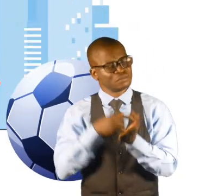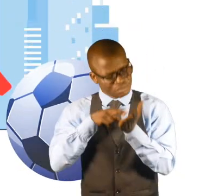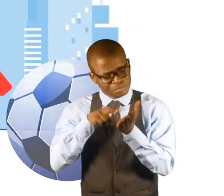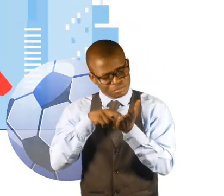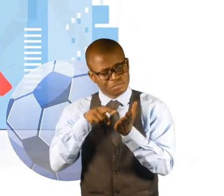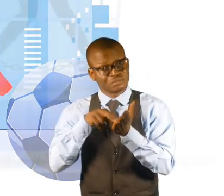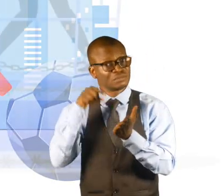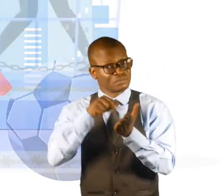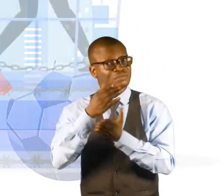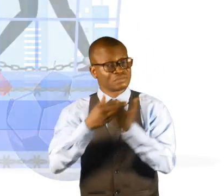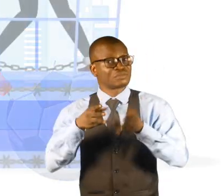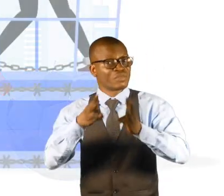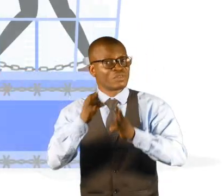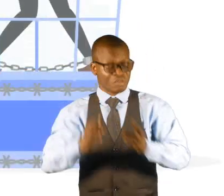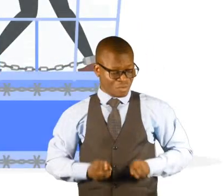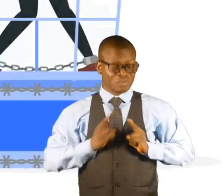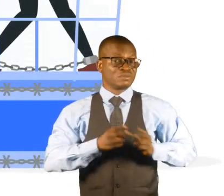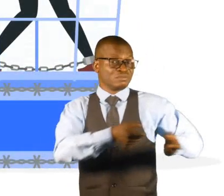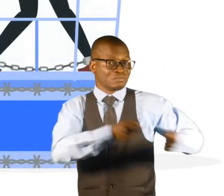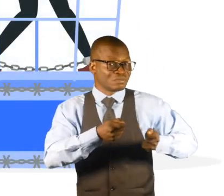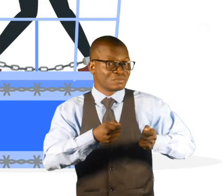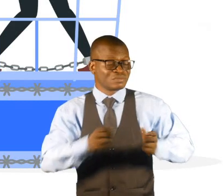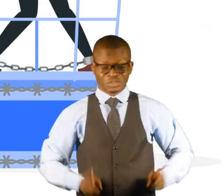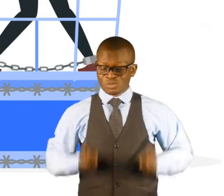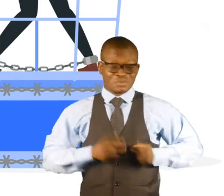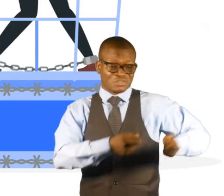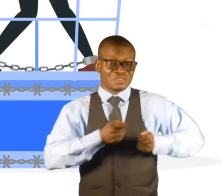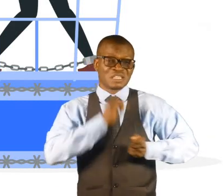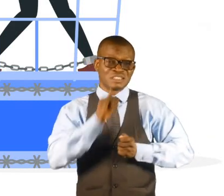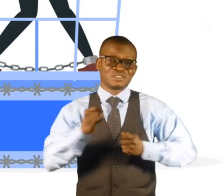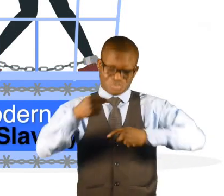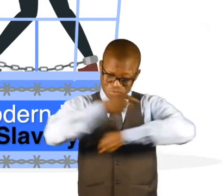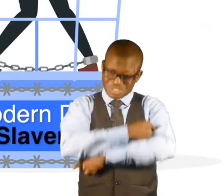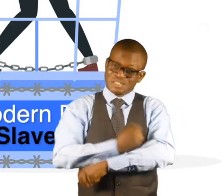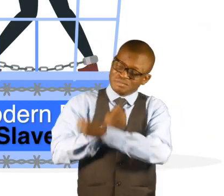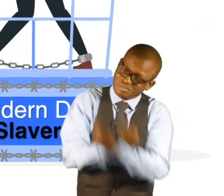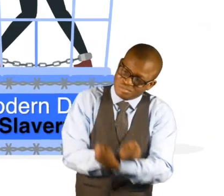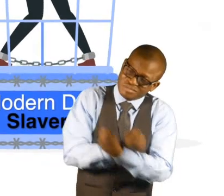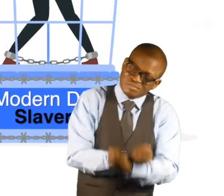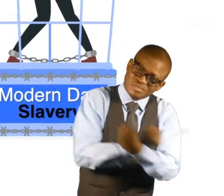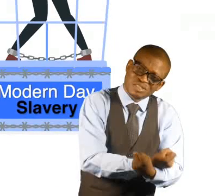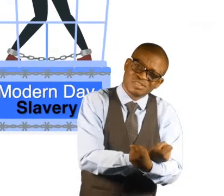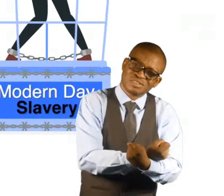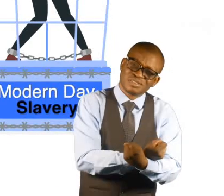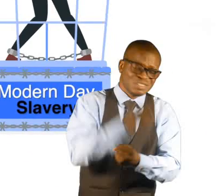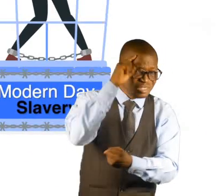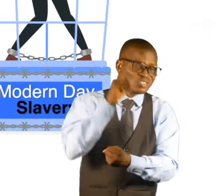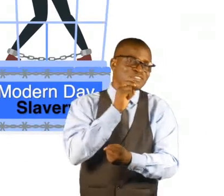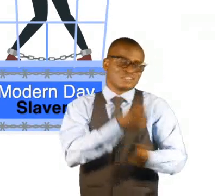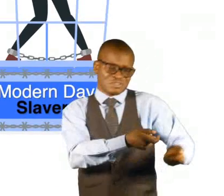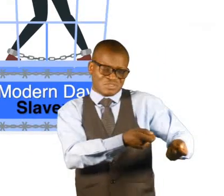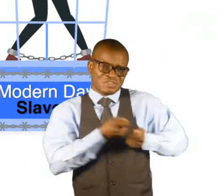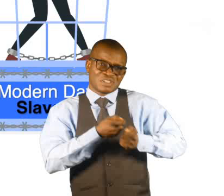do your research. These are some of the antics of human traffickers. Human trafficking is modern-day slavery. It entails forced